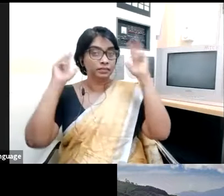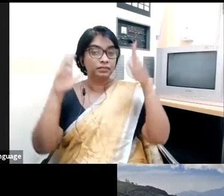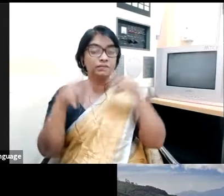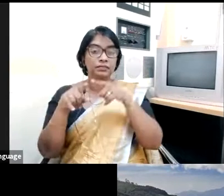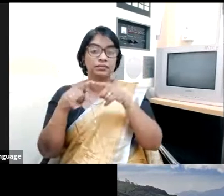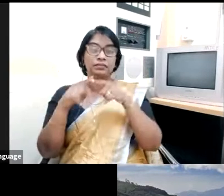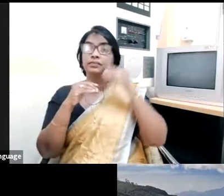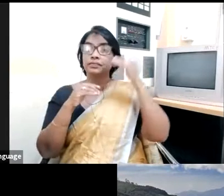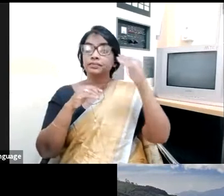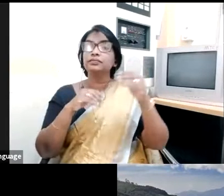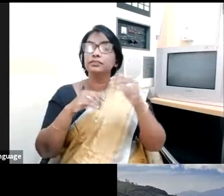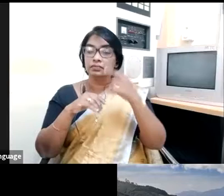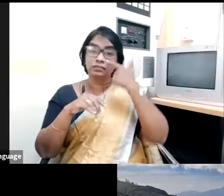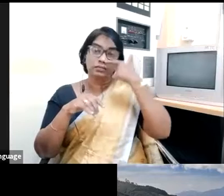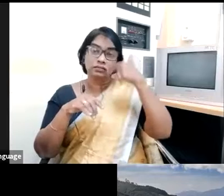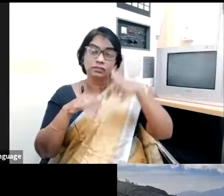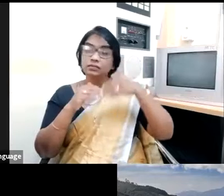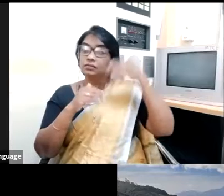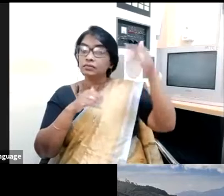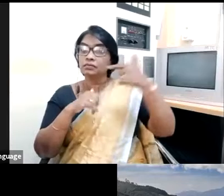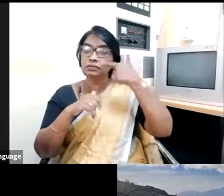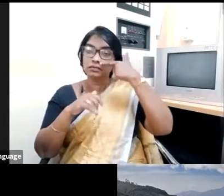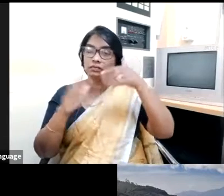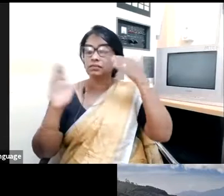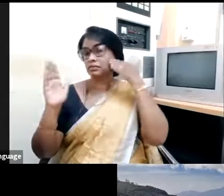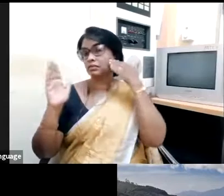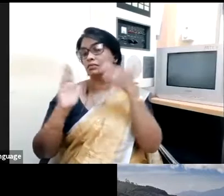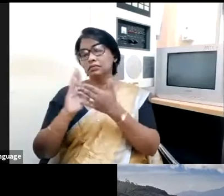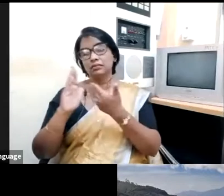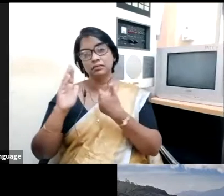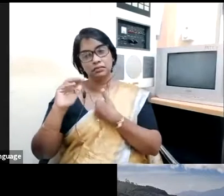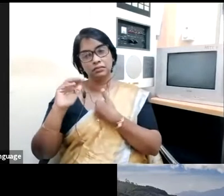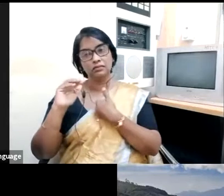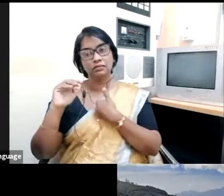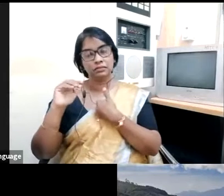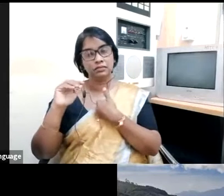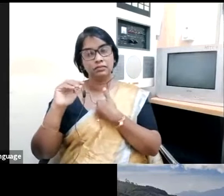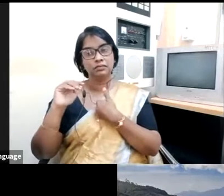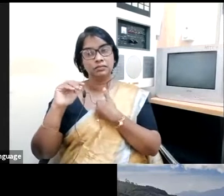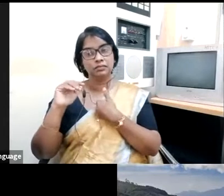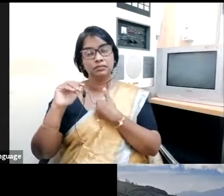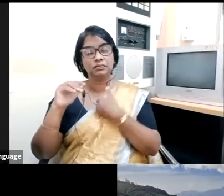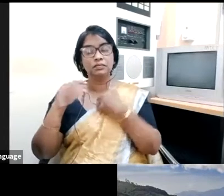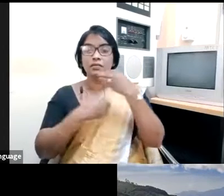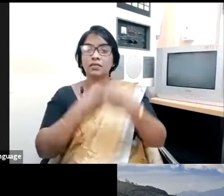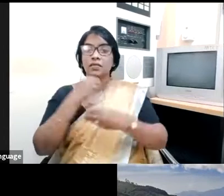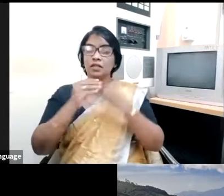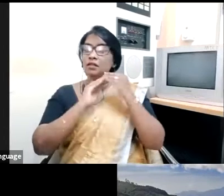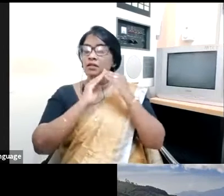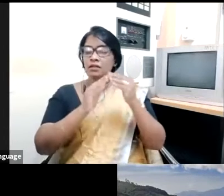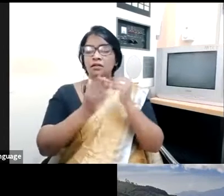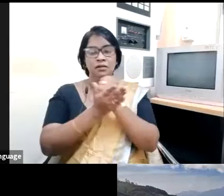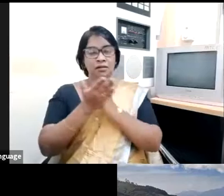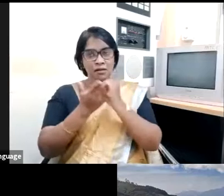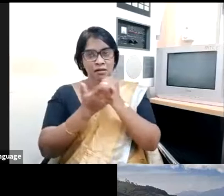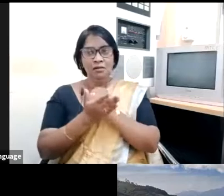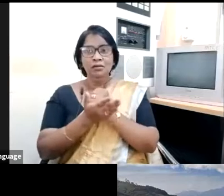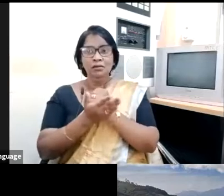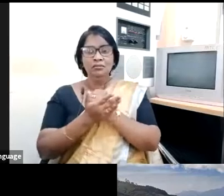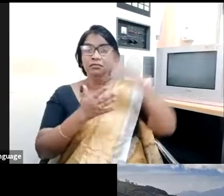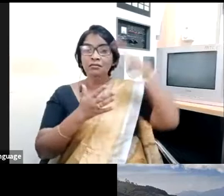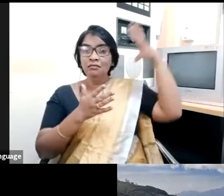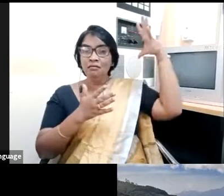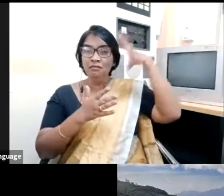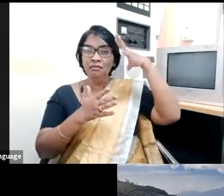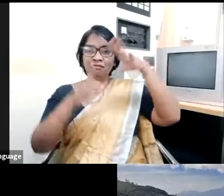migrated to converting all our factory rooftops to solar rooftops in tea and rubber factories. And this